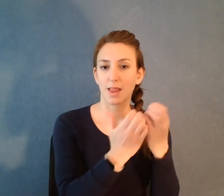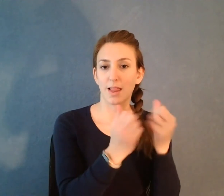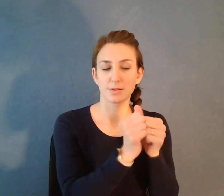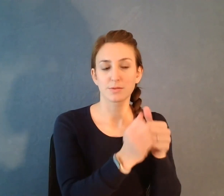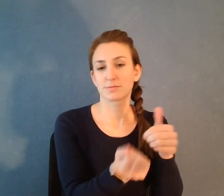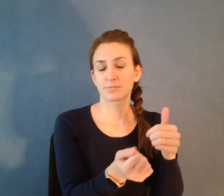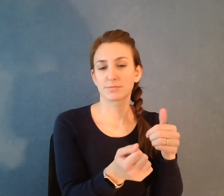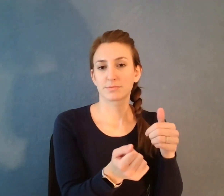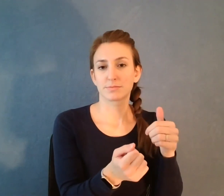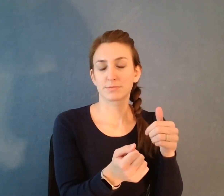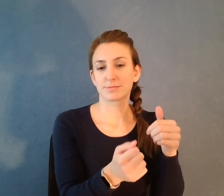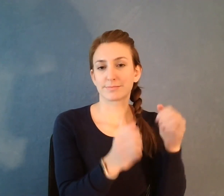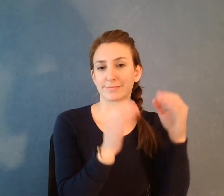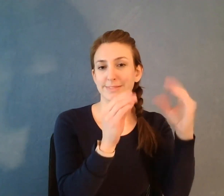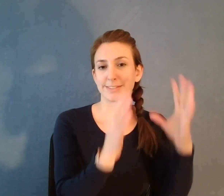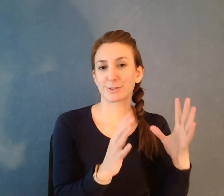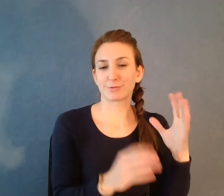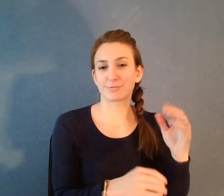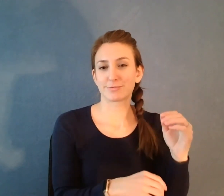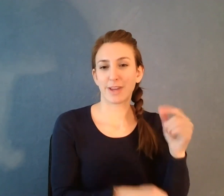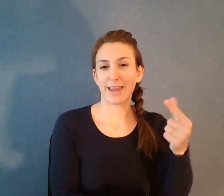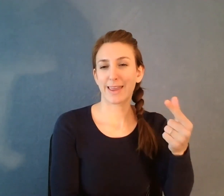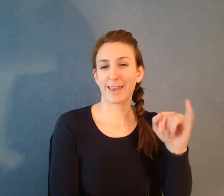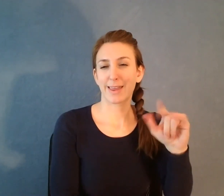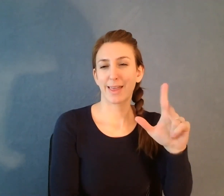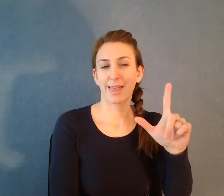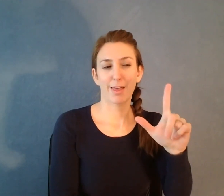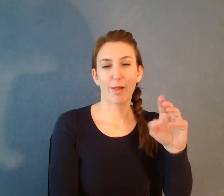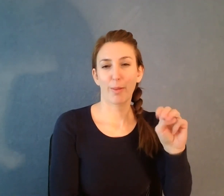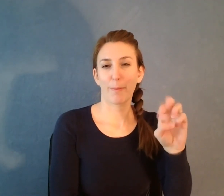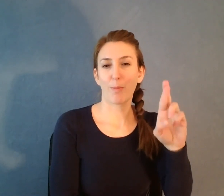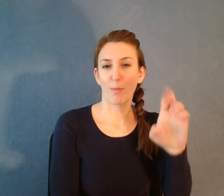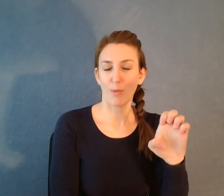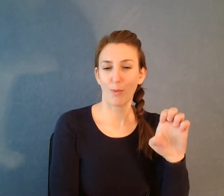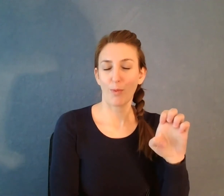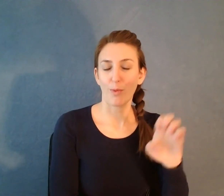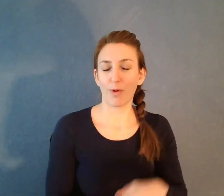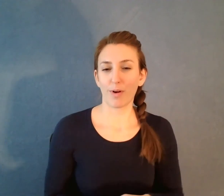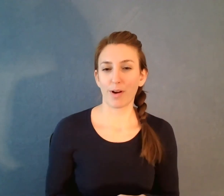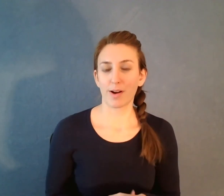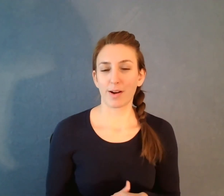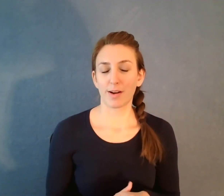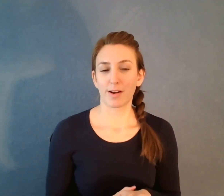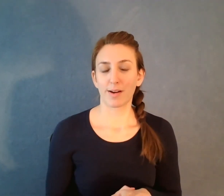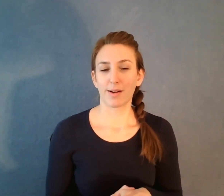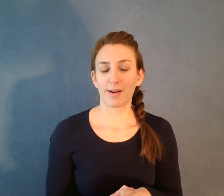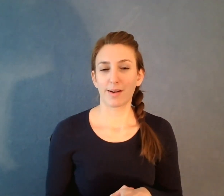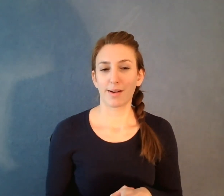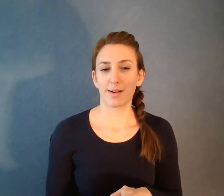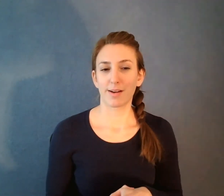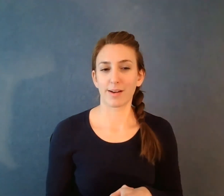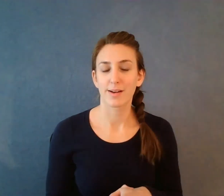well, but Gilmore? yeah, oh yeah, there you go, Gilmore. Sorry. But yeah, I